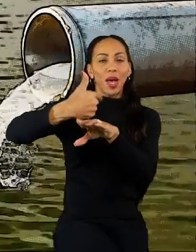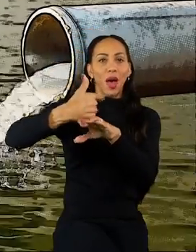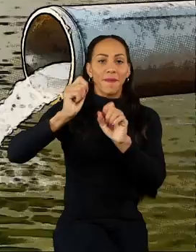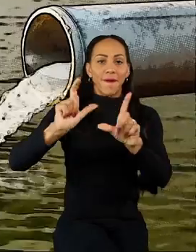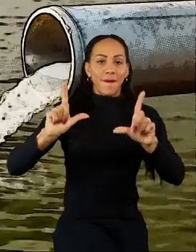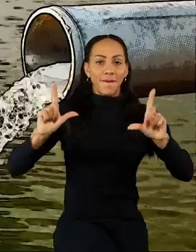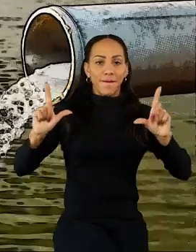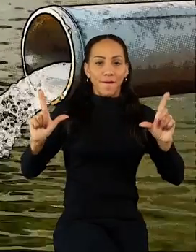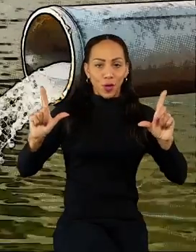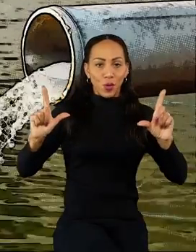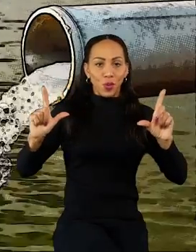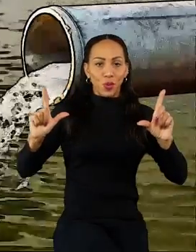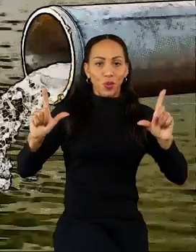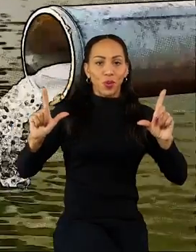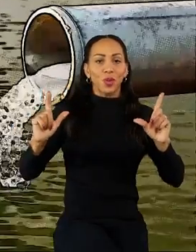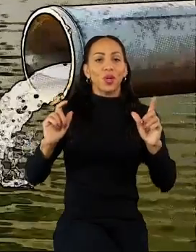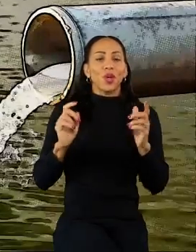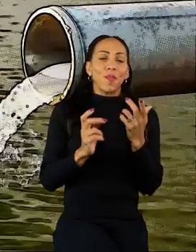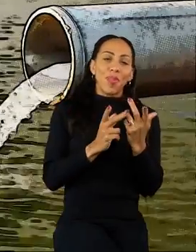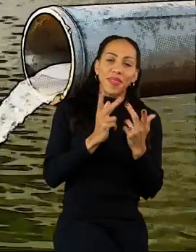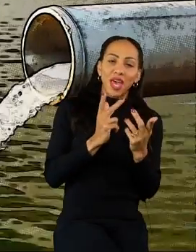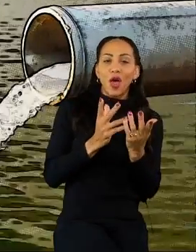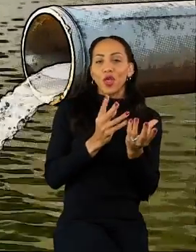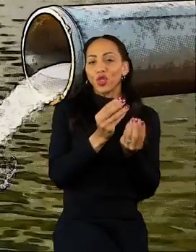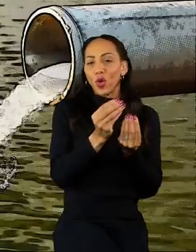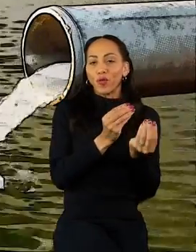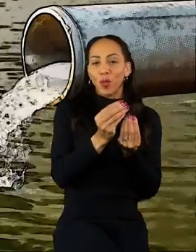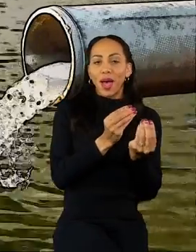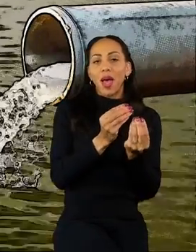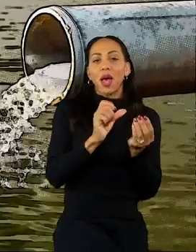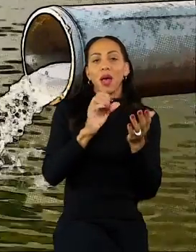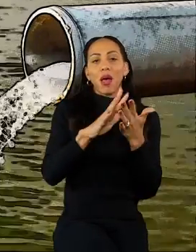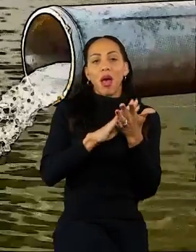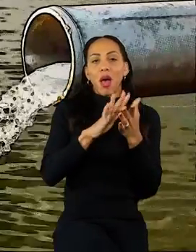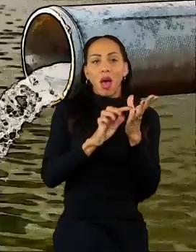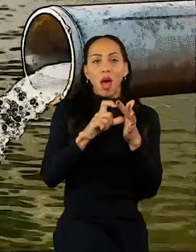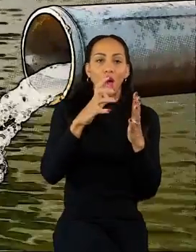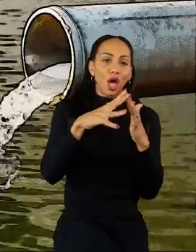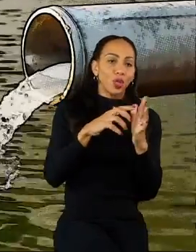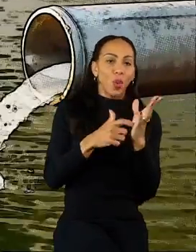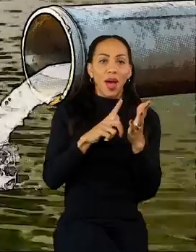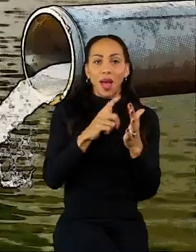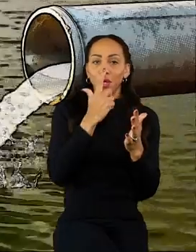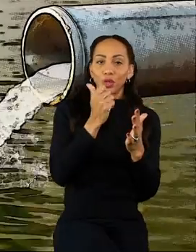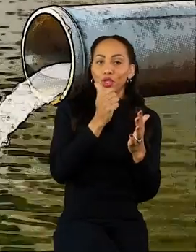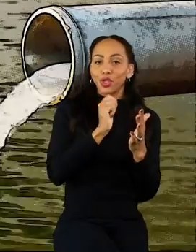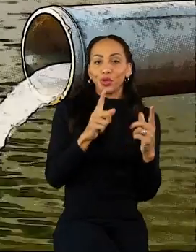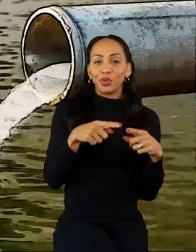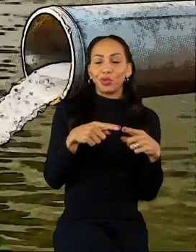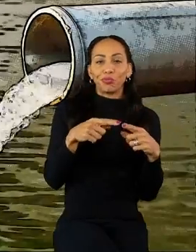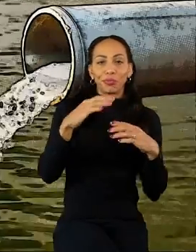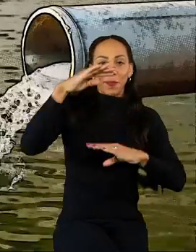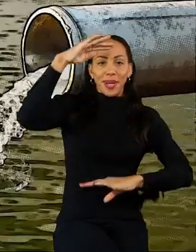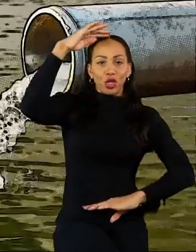a webcam view, they don't need any other software or hardware other than their laptop or desktop computer.